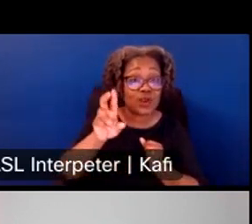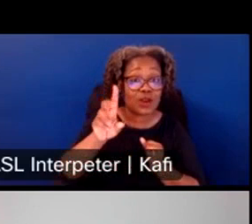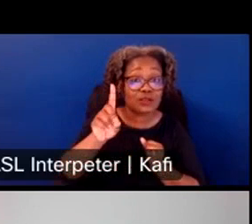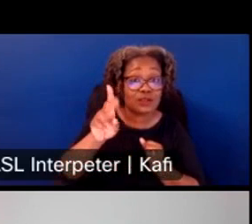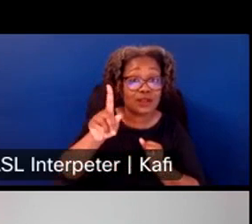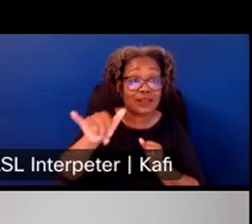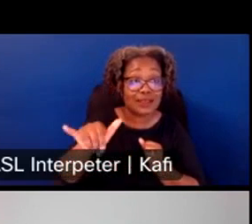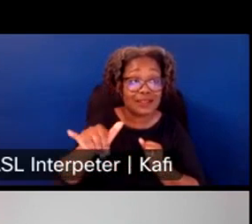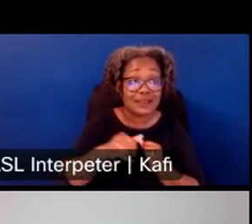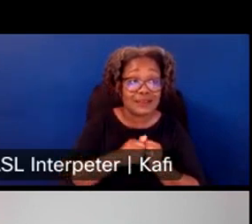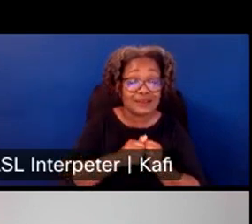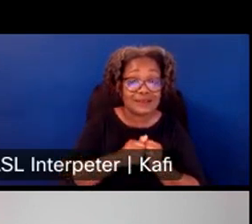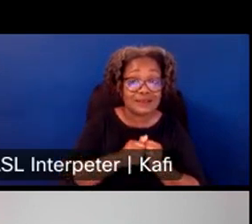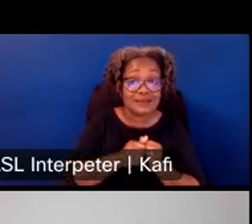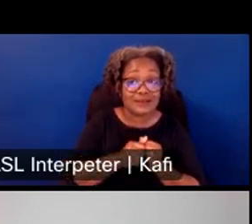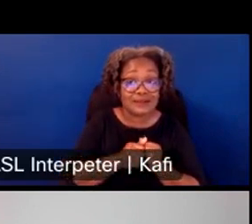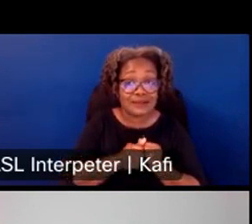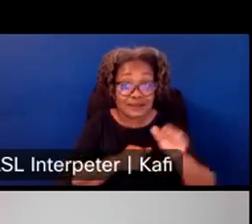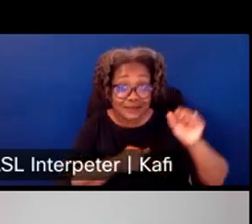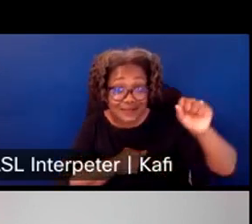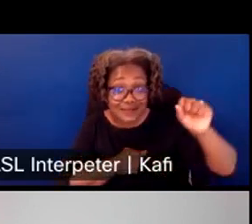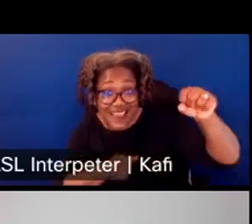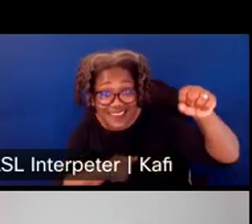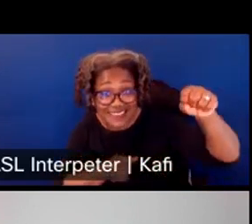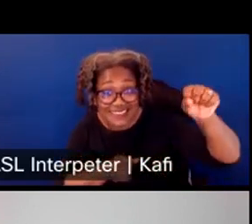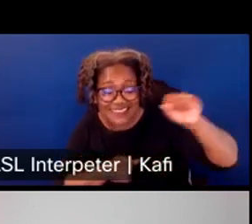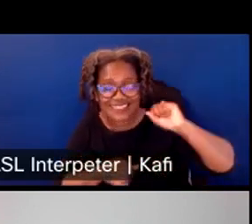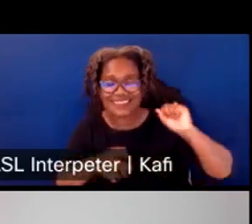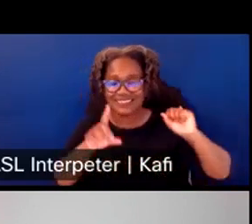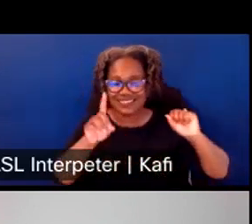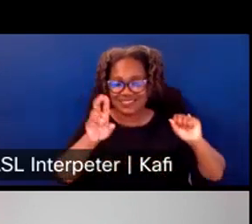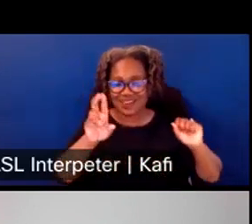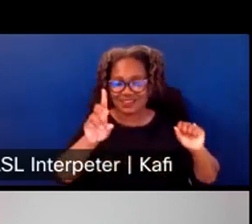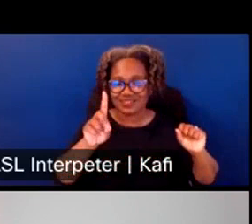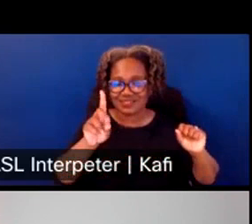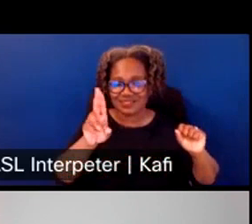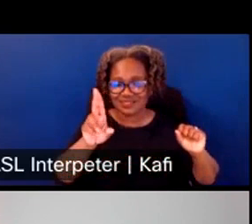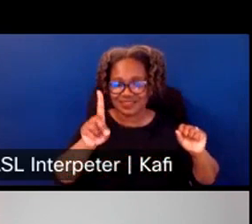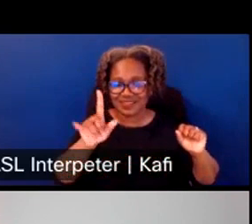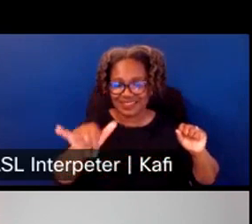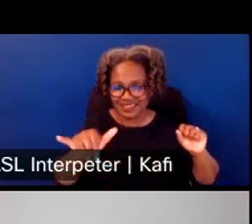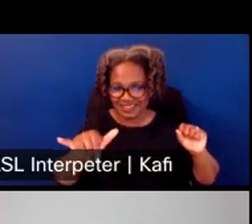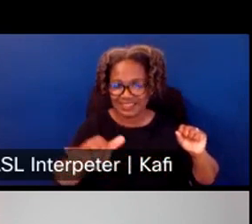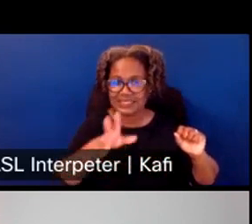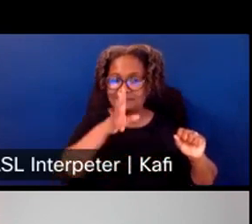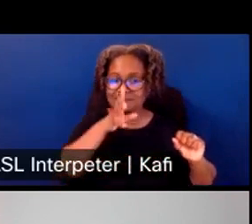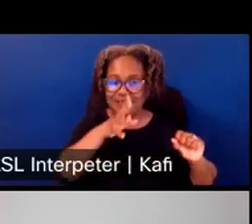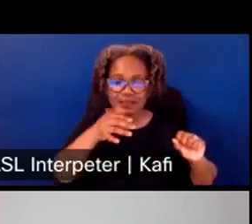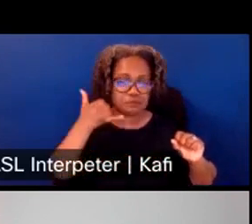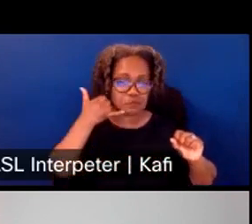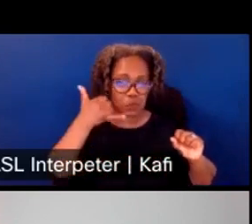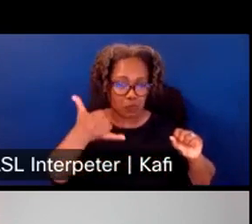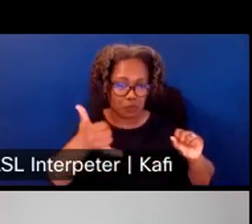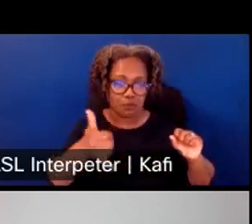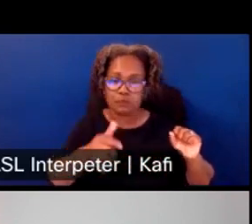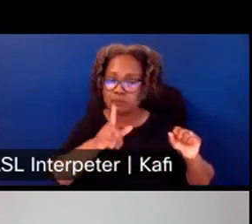Hello? Dr. Dudley? Yes. Okay. We have her via audio. Okay.